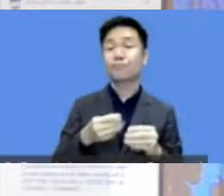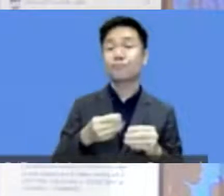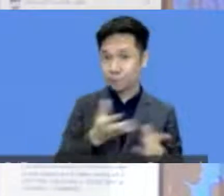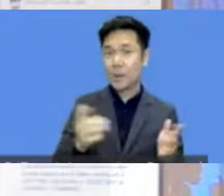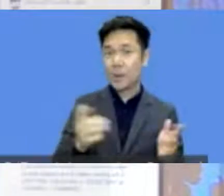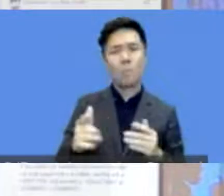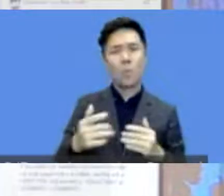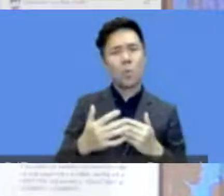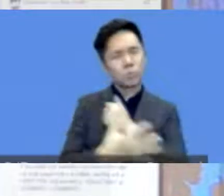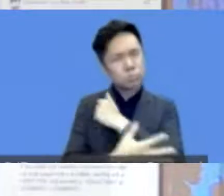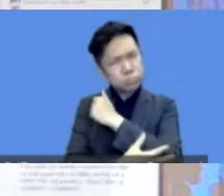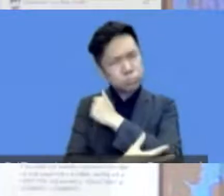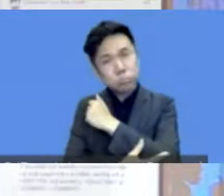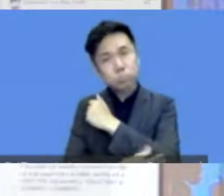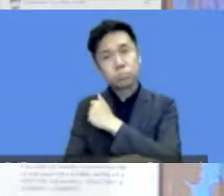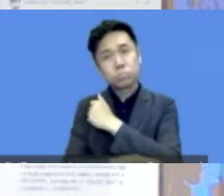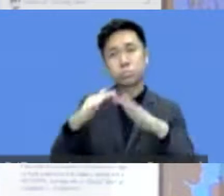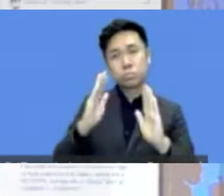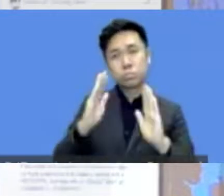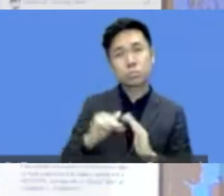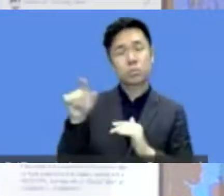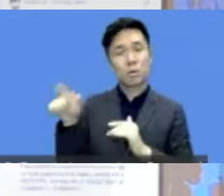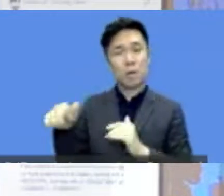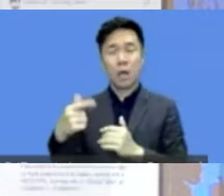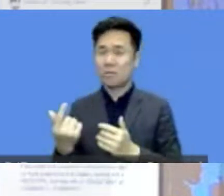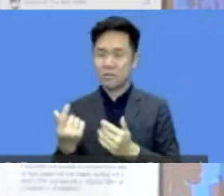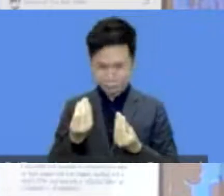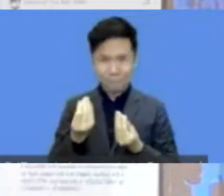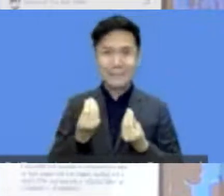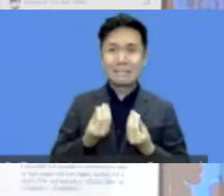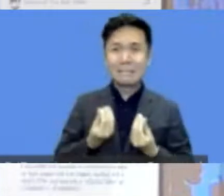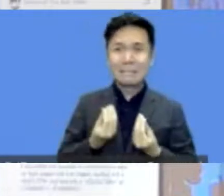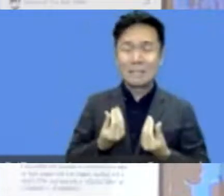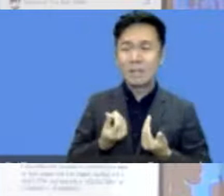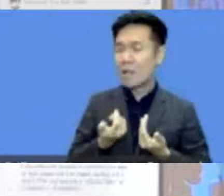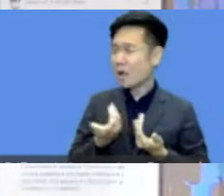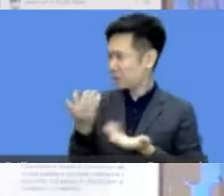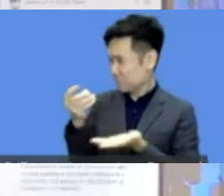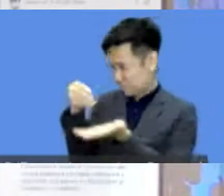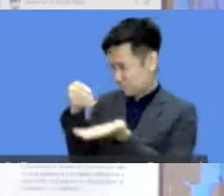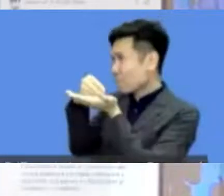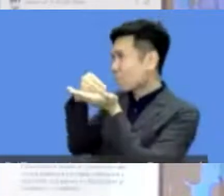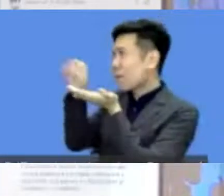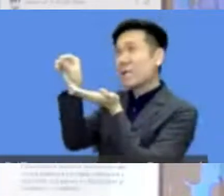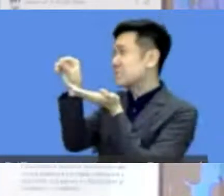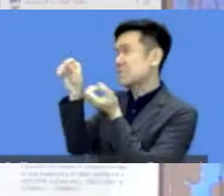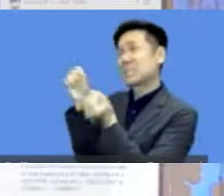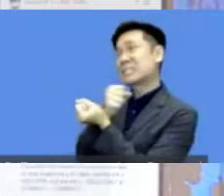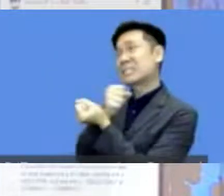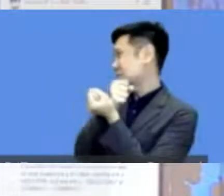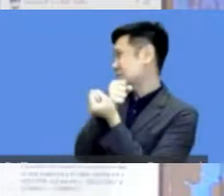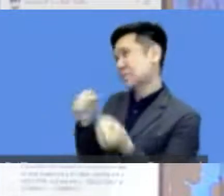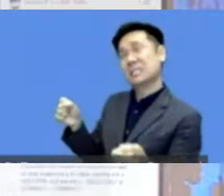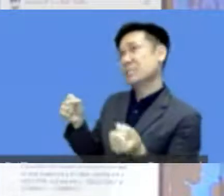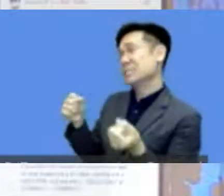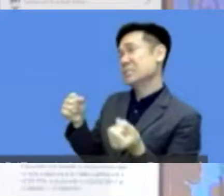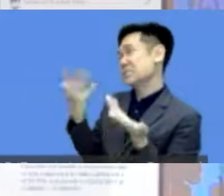or even household in the COVID-19, they cannot afford to buy the access. So this is also the problem, the issues